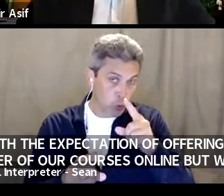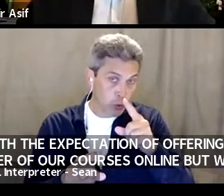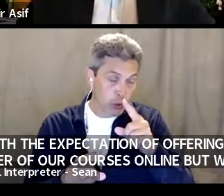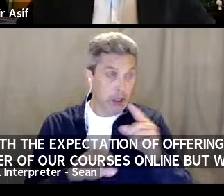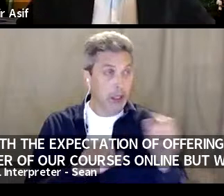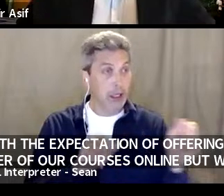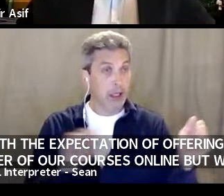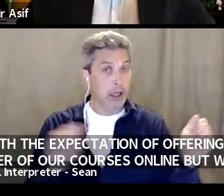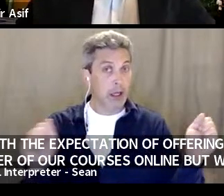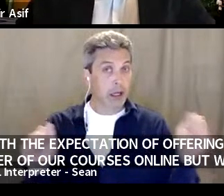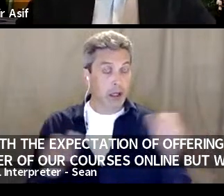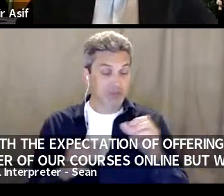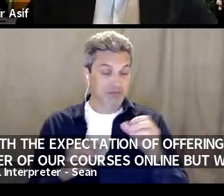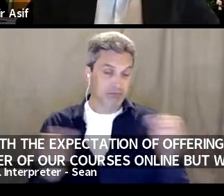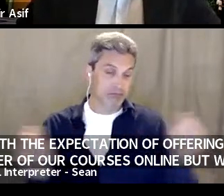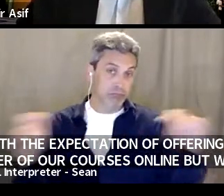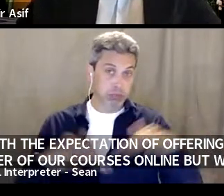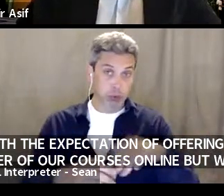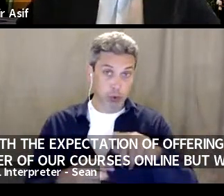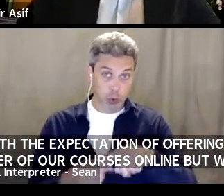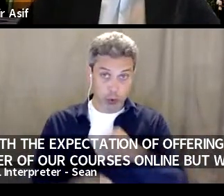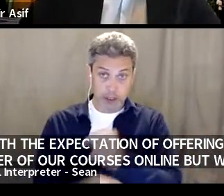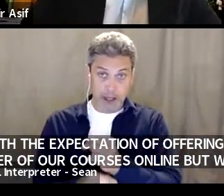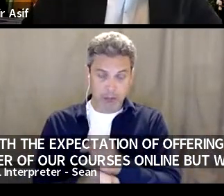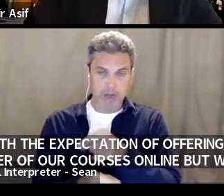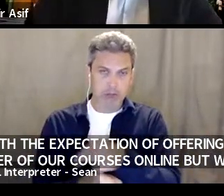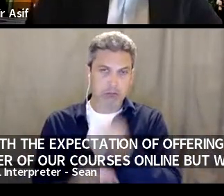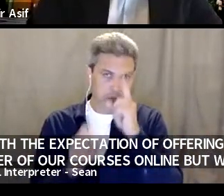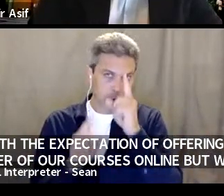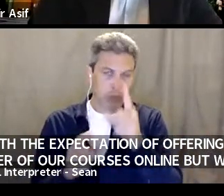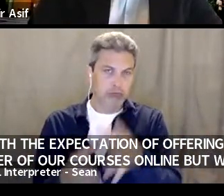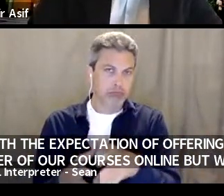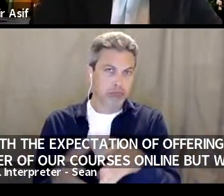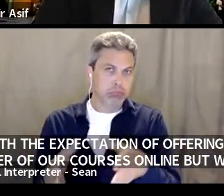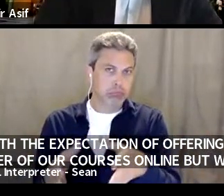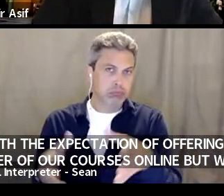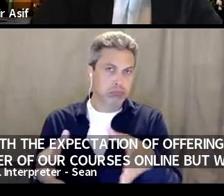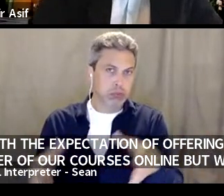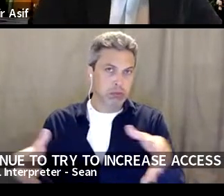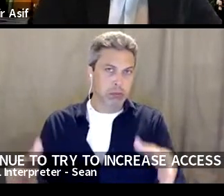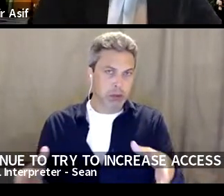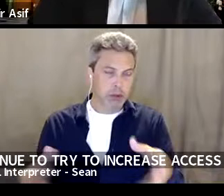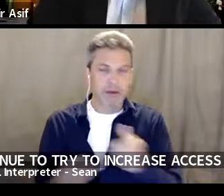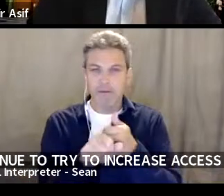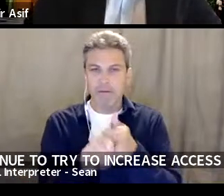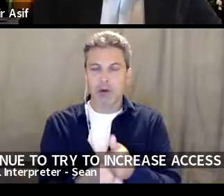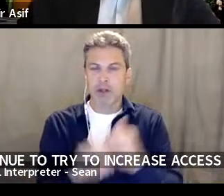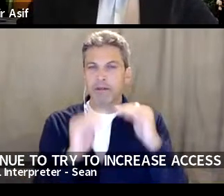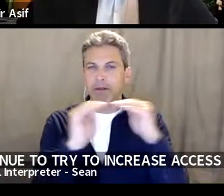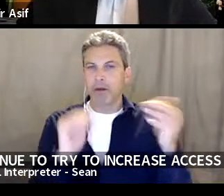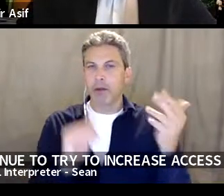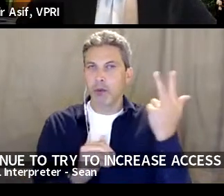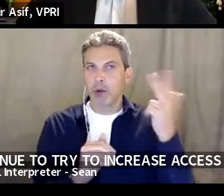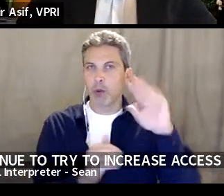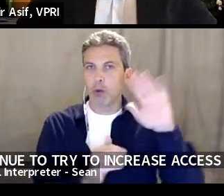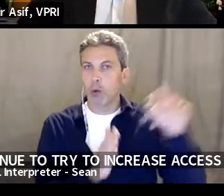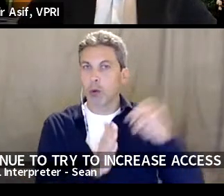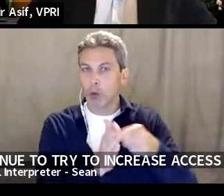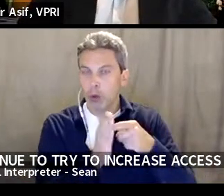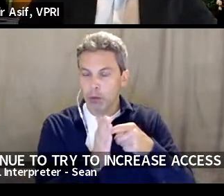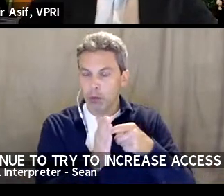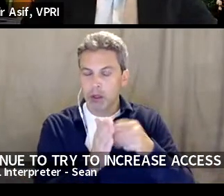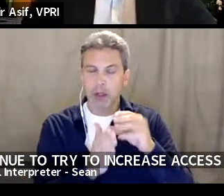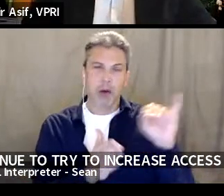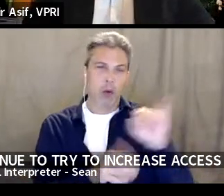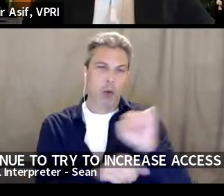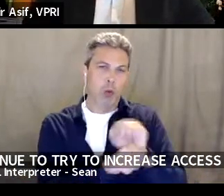campus in line with the stage 3 requirements and in working with public health. And